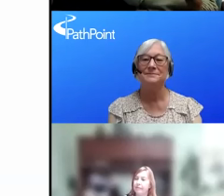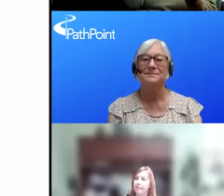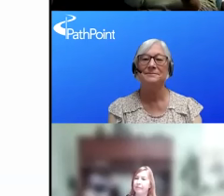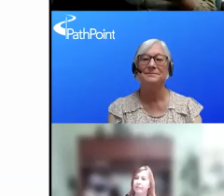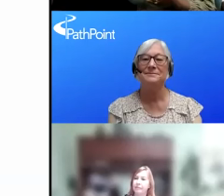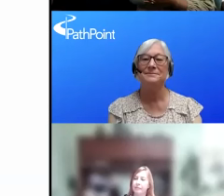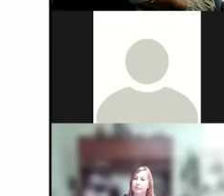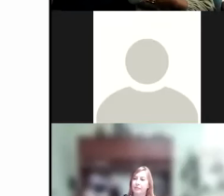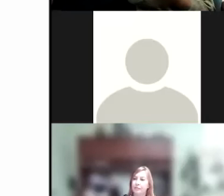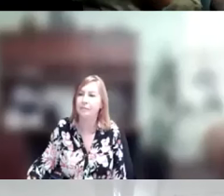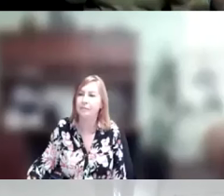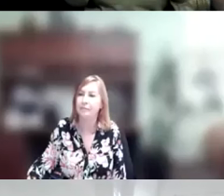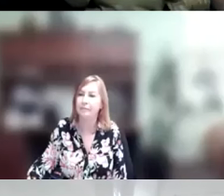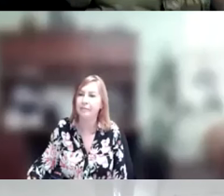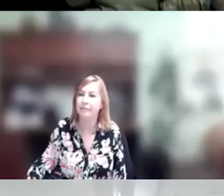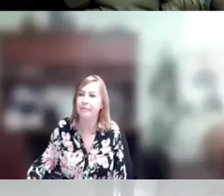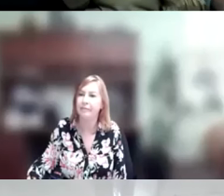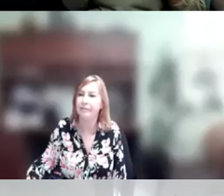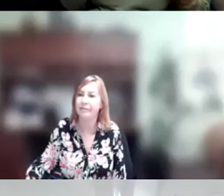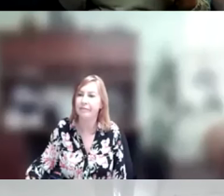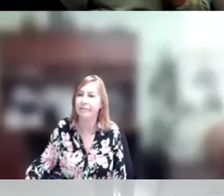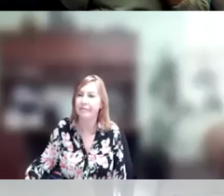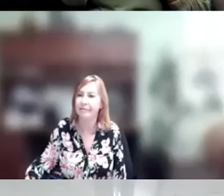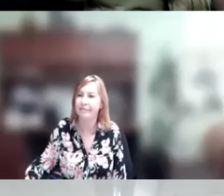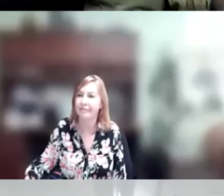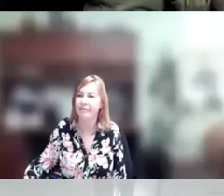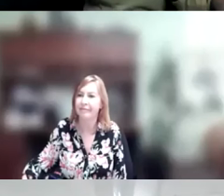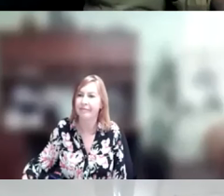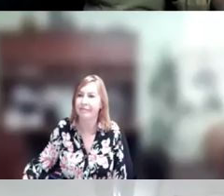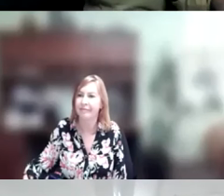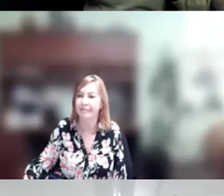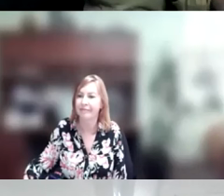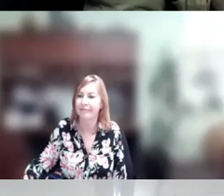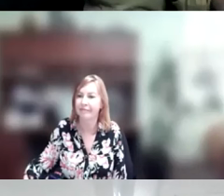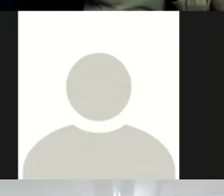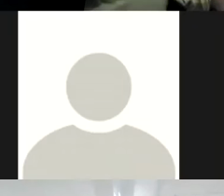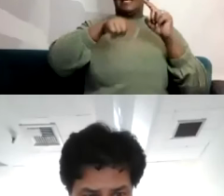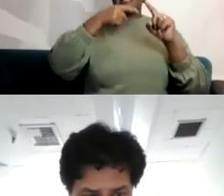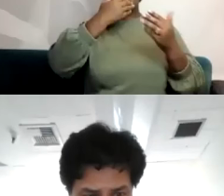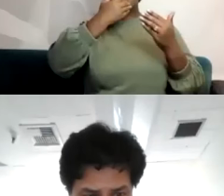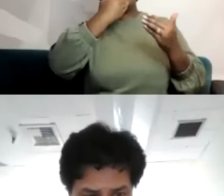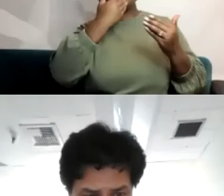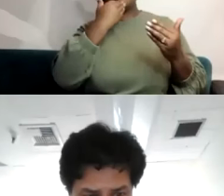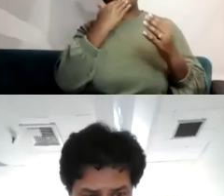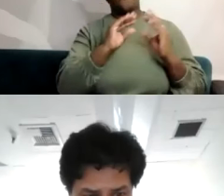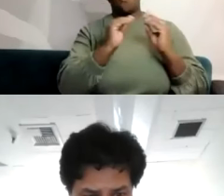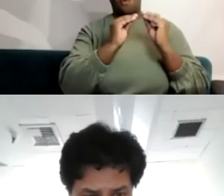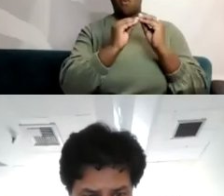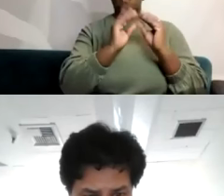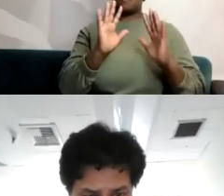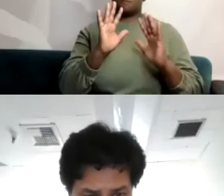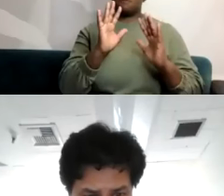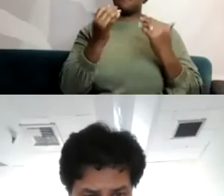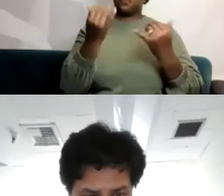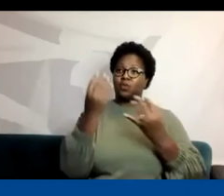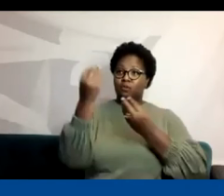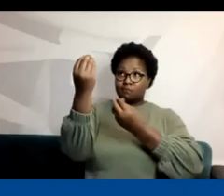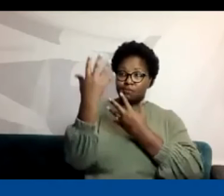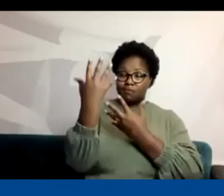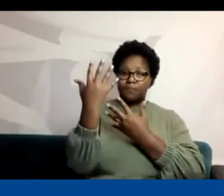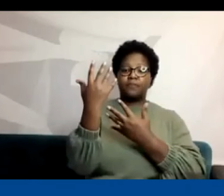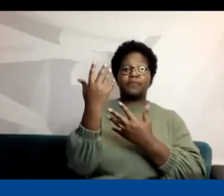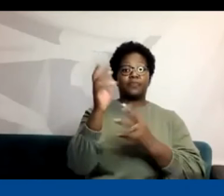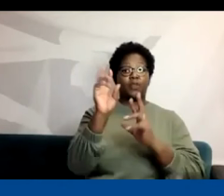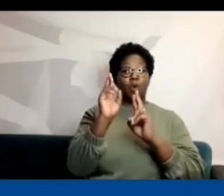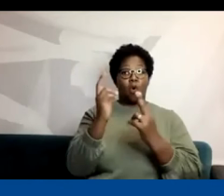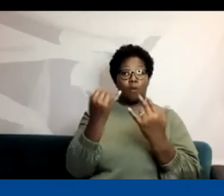resources and resourcefulness. Can't thank you enough for the information you shared today. I hope it gave